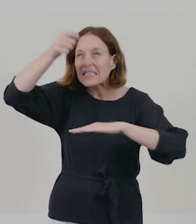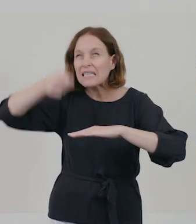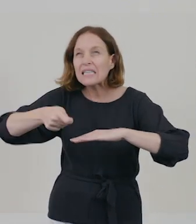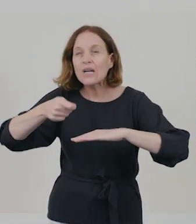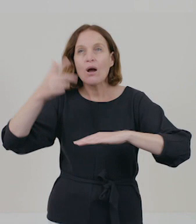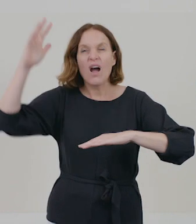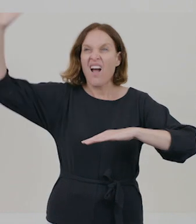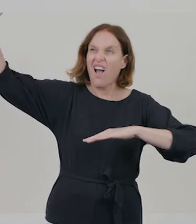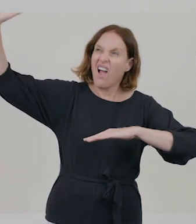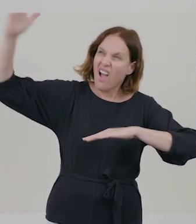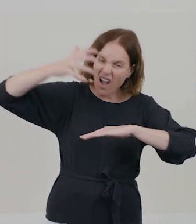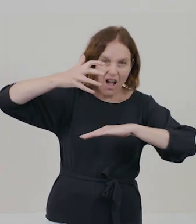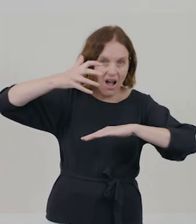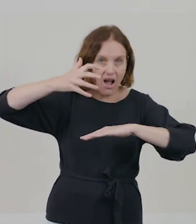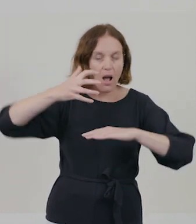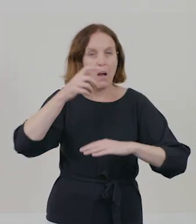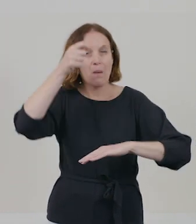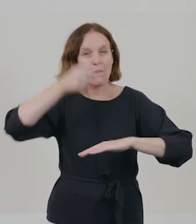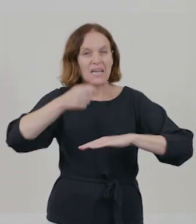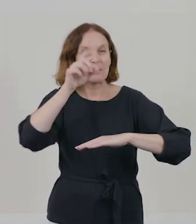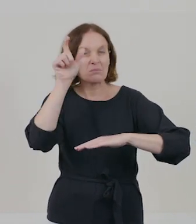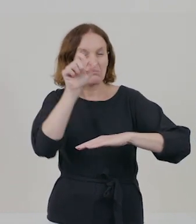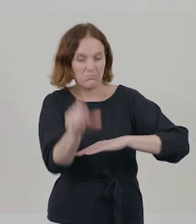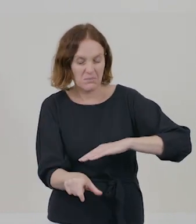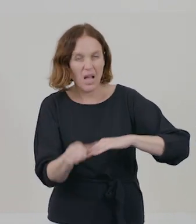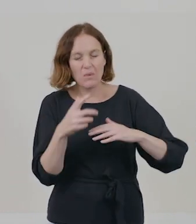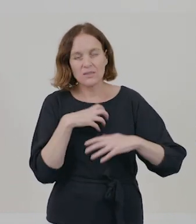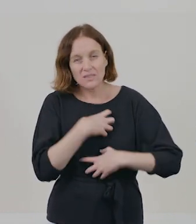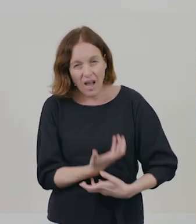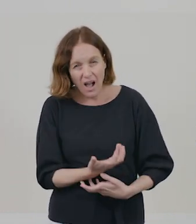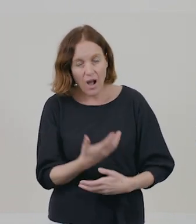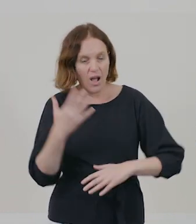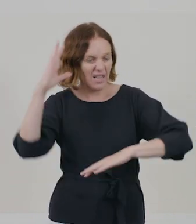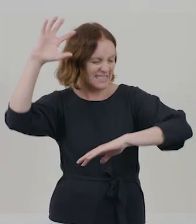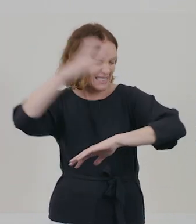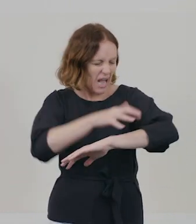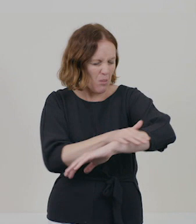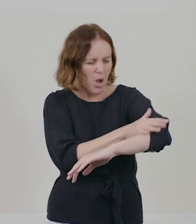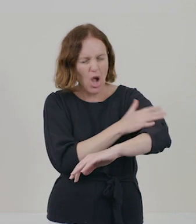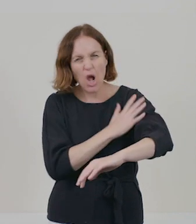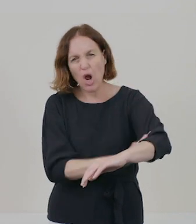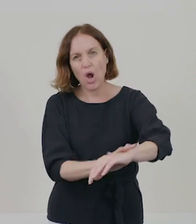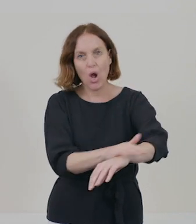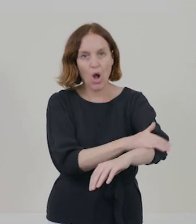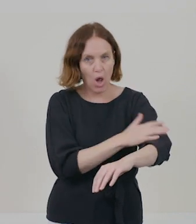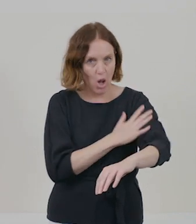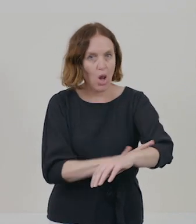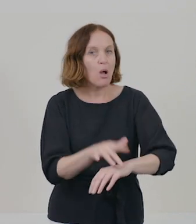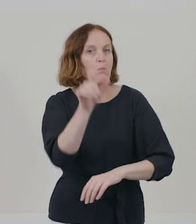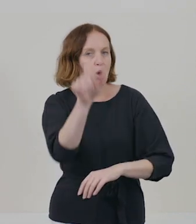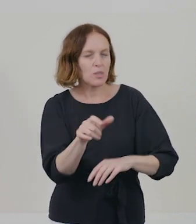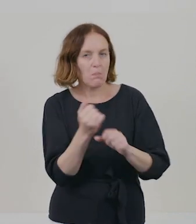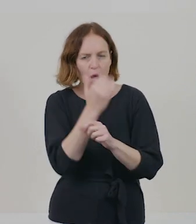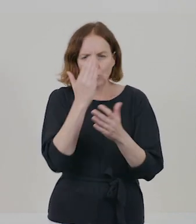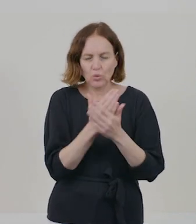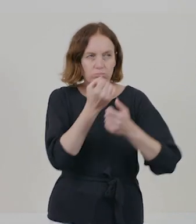really hot, the sun might make the painter feel tired and unwell. Also, they might get sunburnt. The painter would have to make sure they're